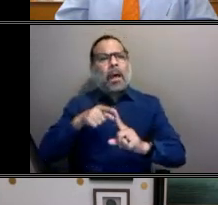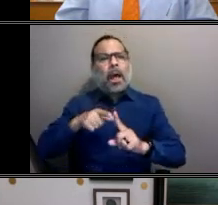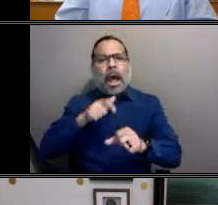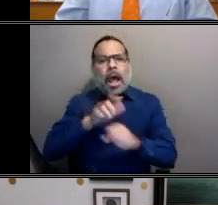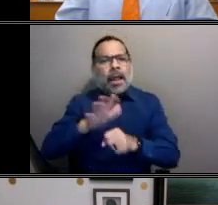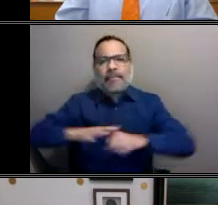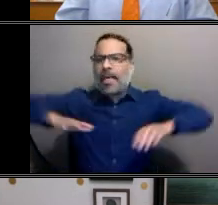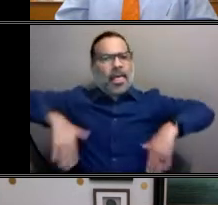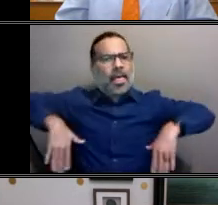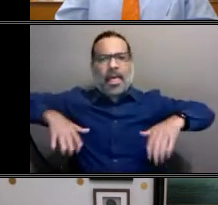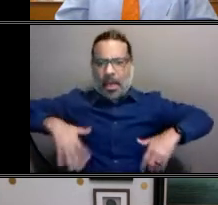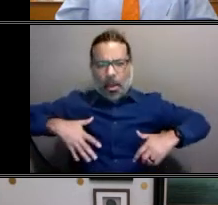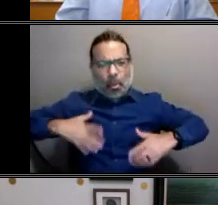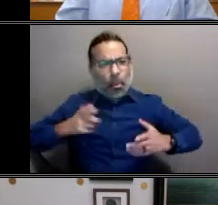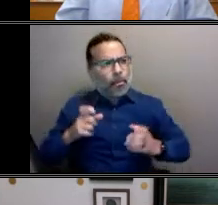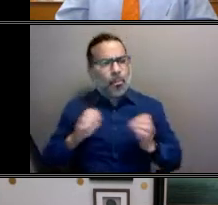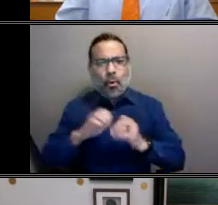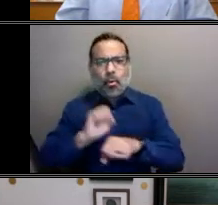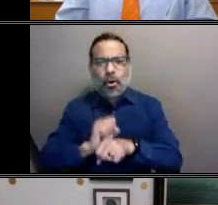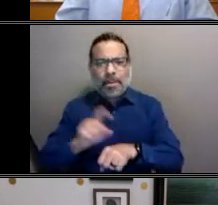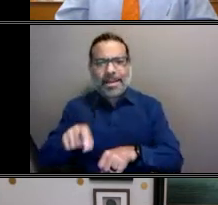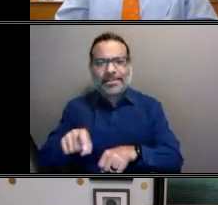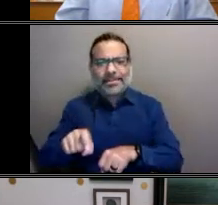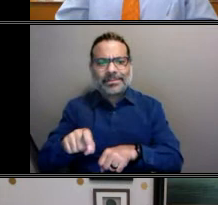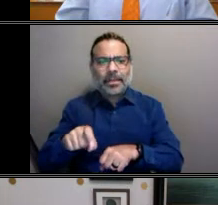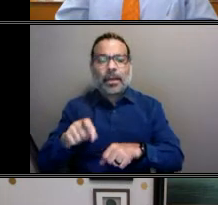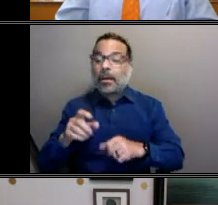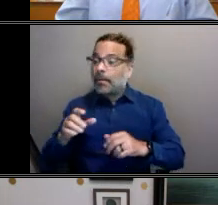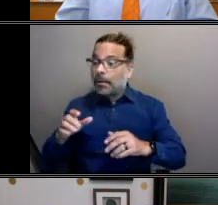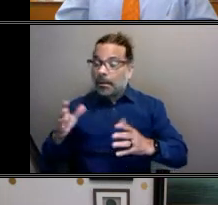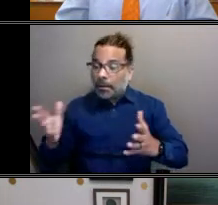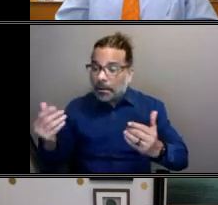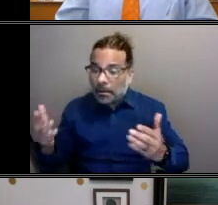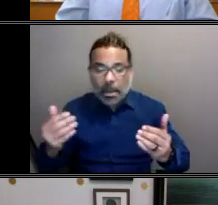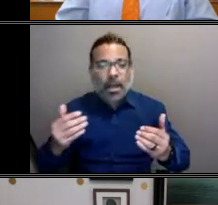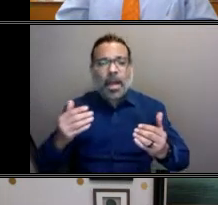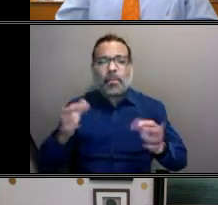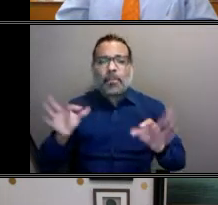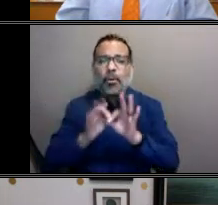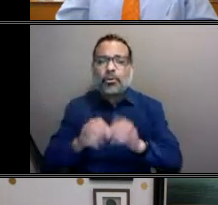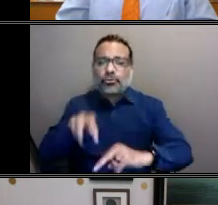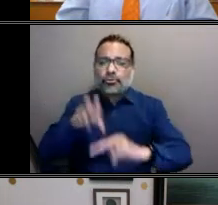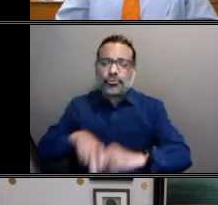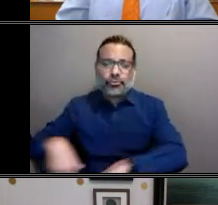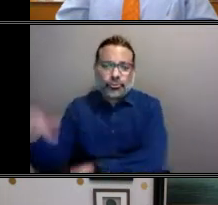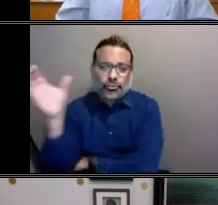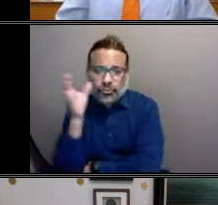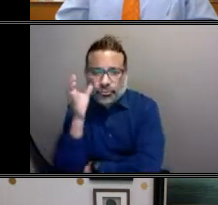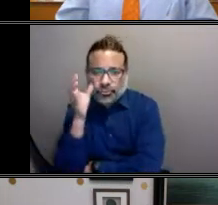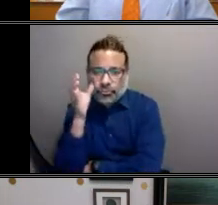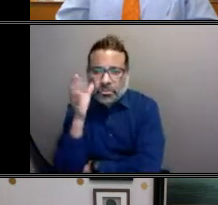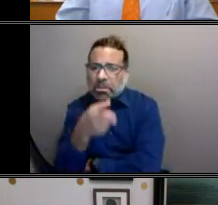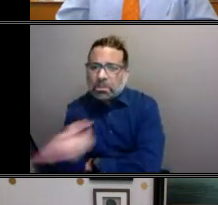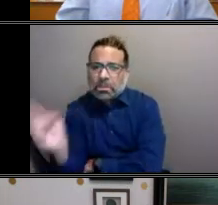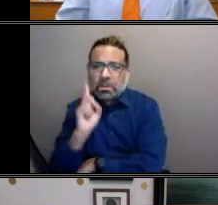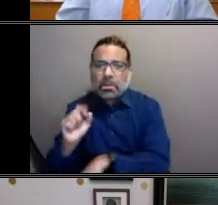we're doing. And also make sure that we are taking the time to listen to our